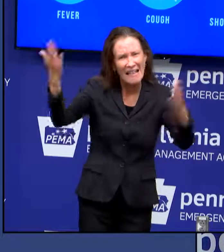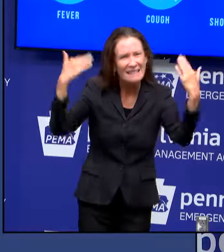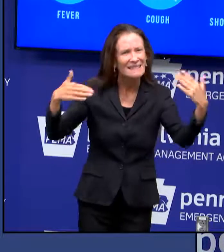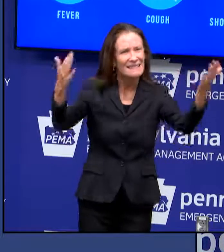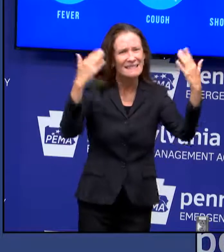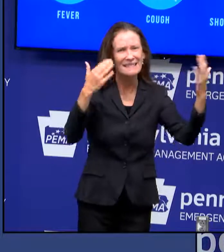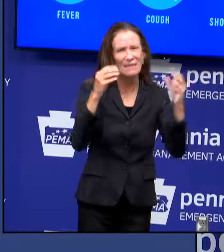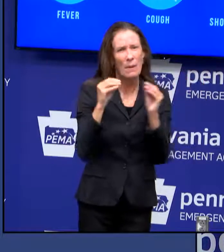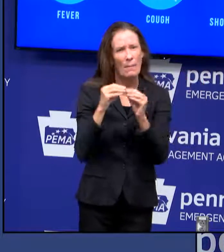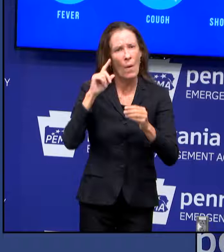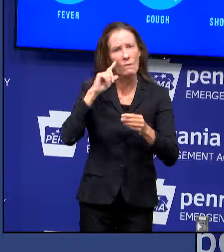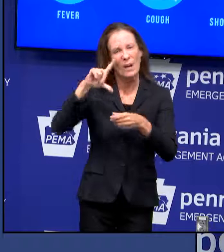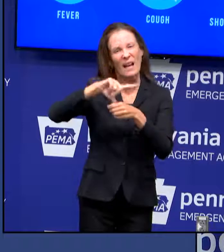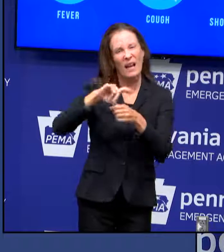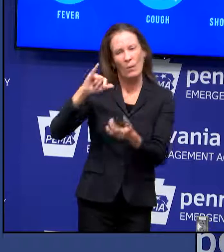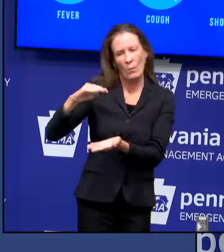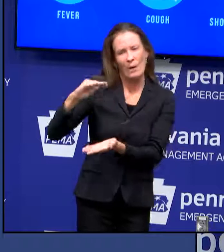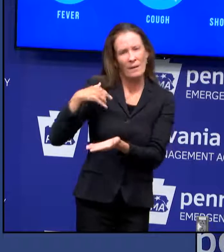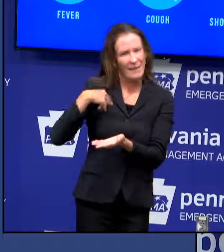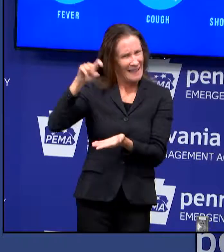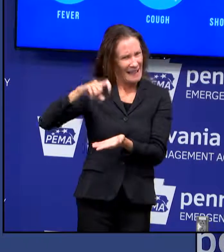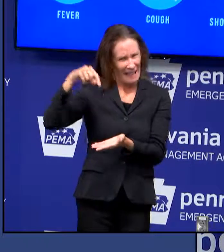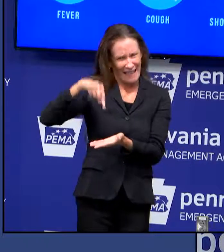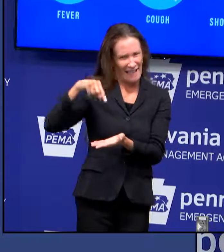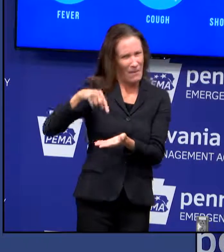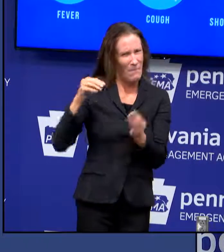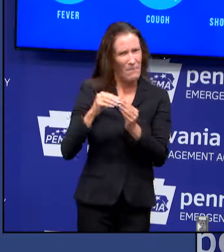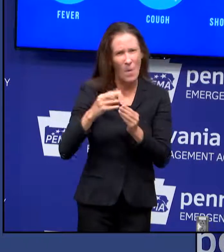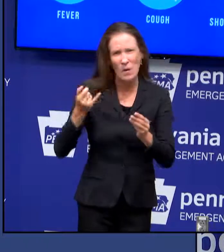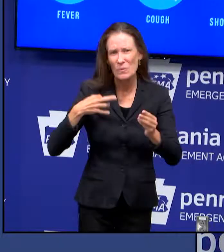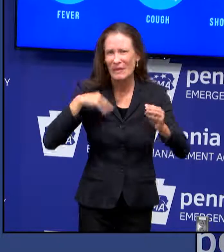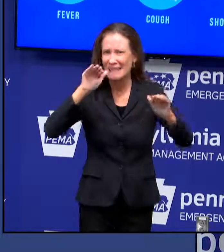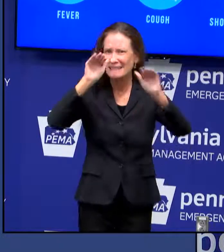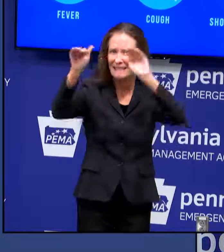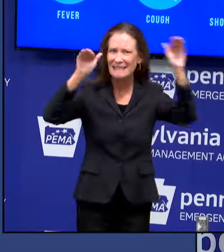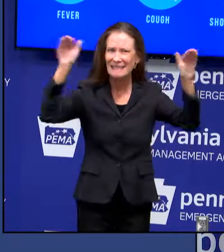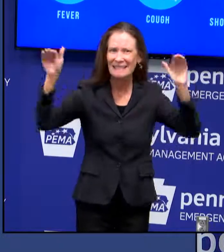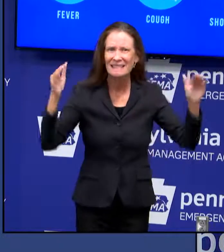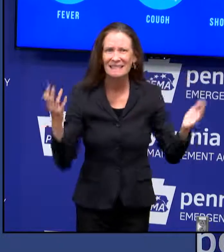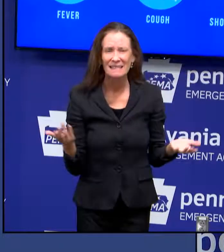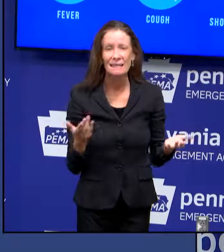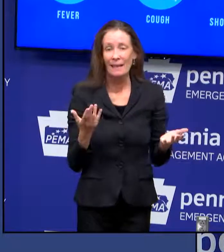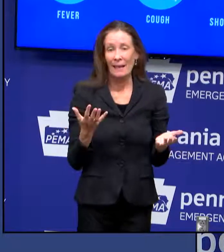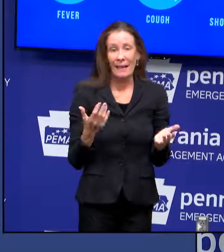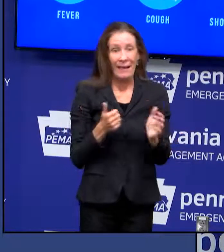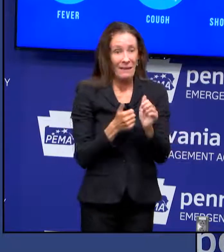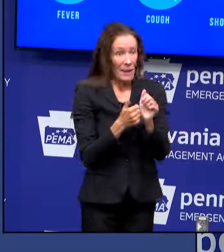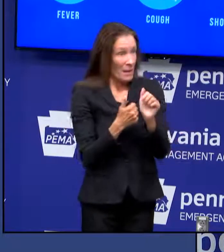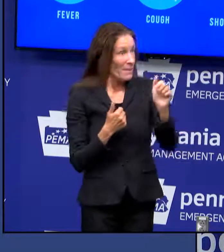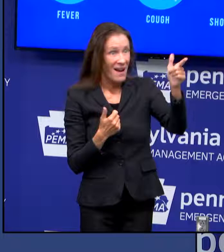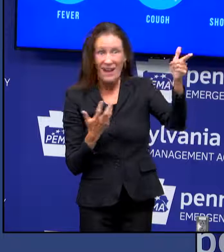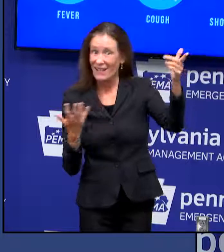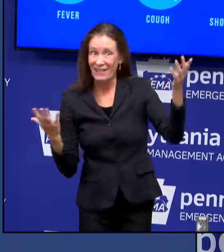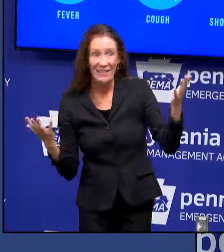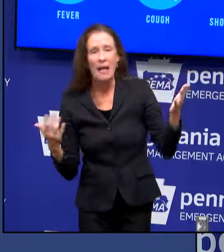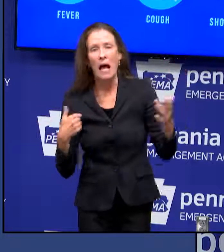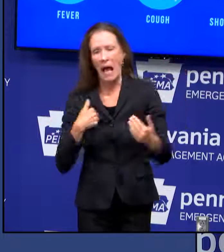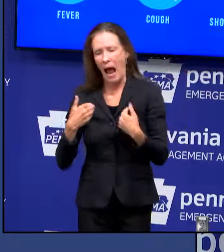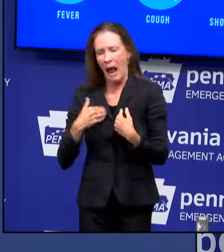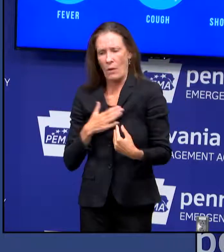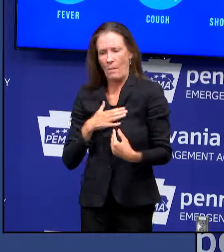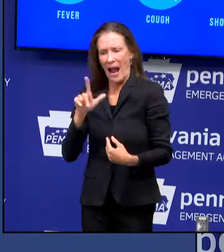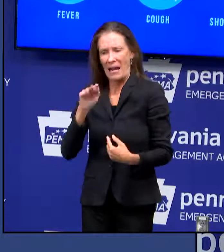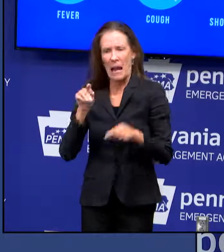our labs, even if the national labs are backlogged. We're also continuing to make use of the Commonwealth lab, which is in